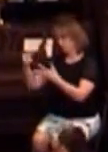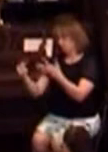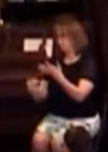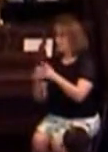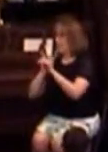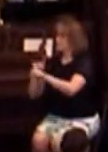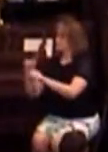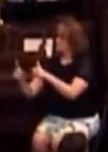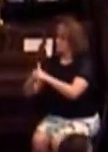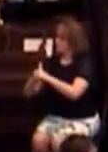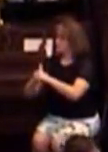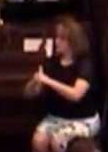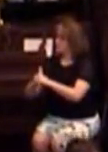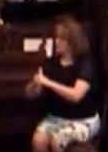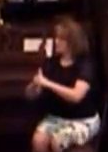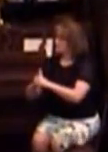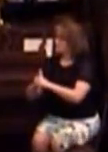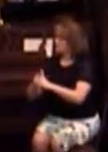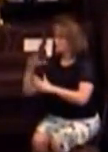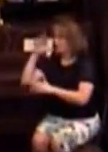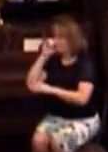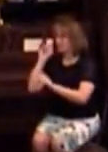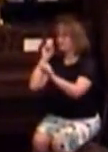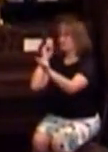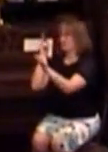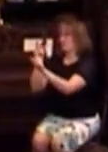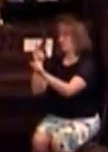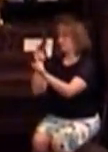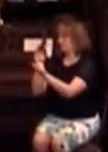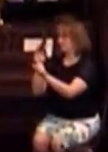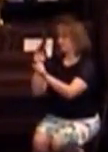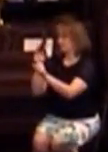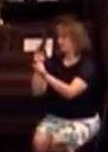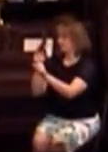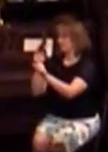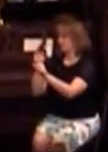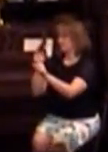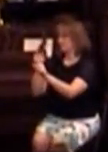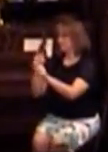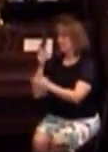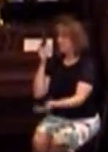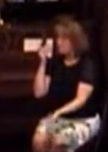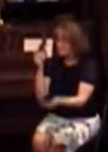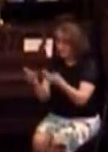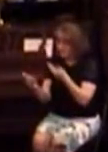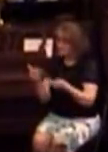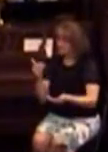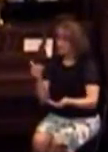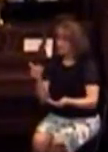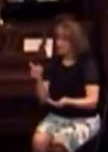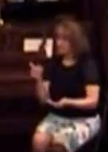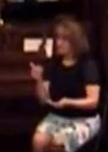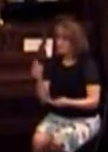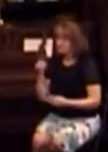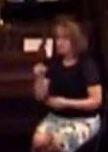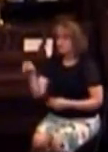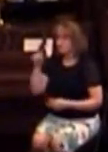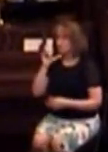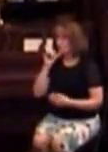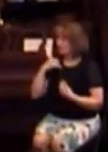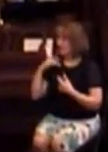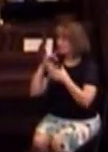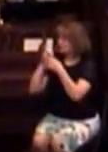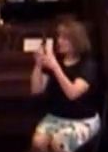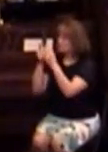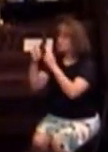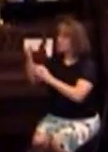I know the questions are important, but you're missing the point. Or maybe You don't have a relationship with God because you're ticked off